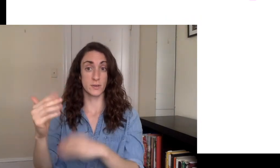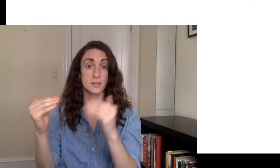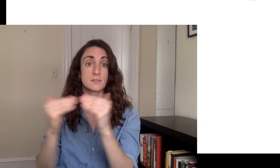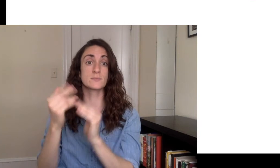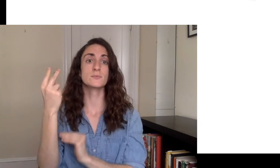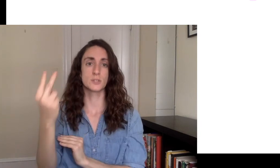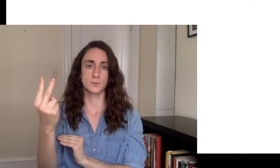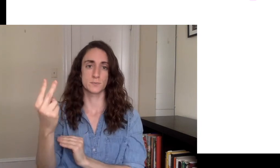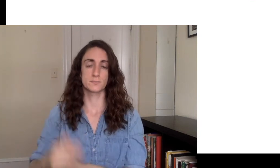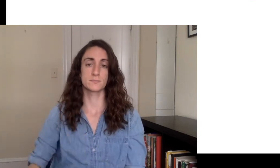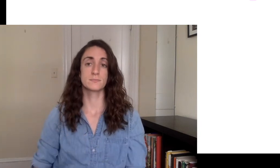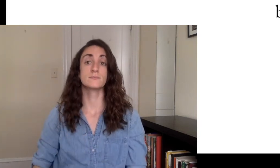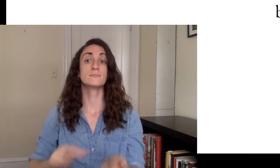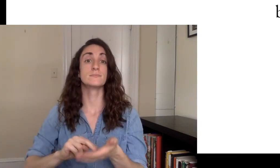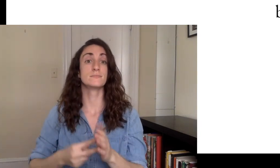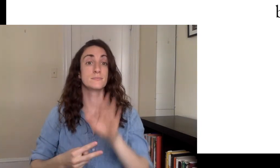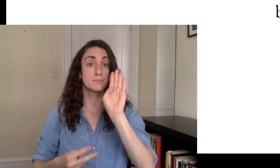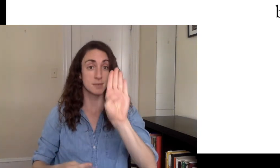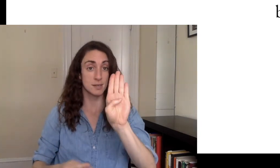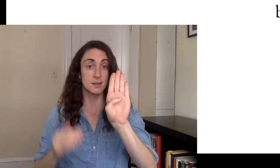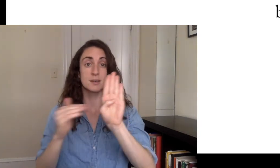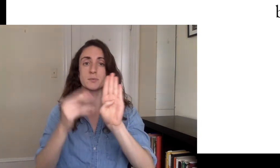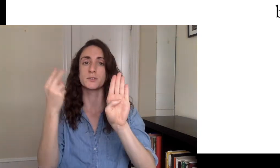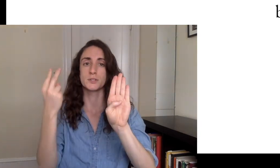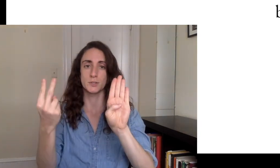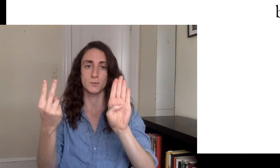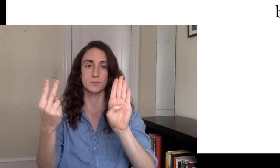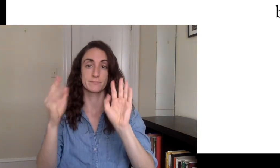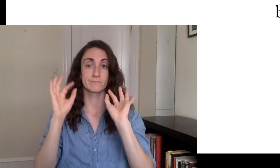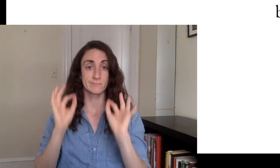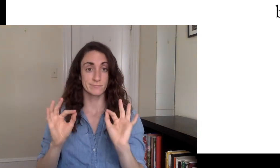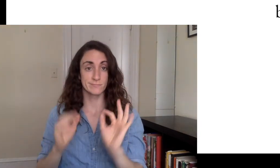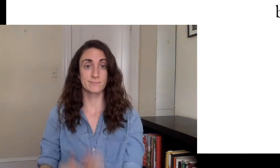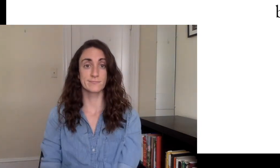3 is 2. So we have b equals 2.